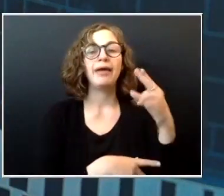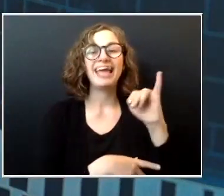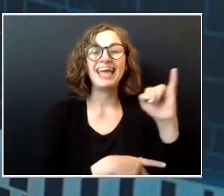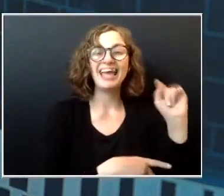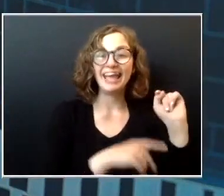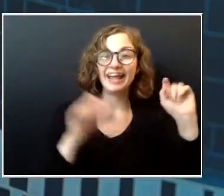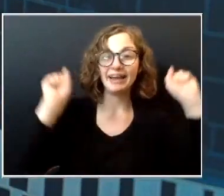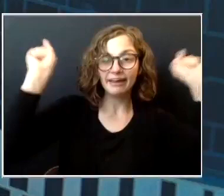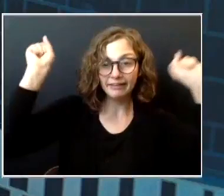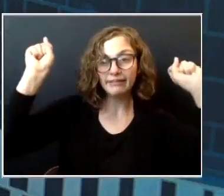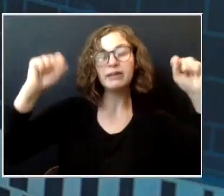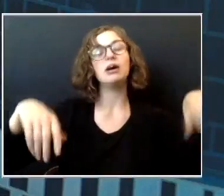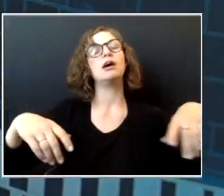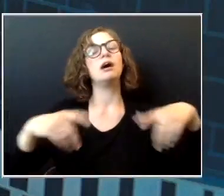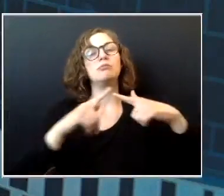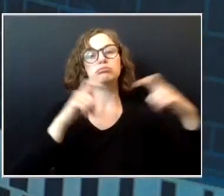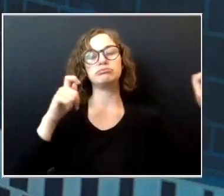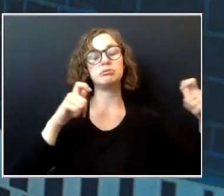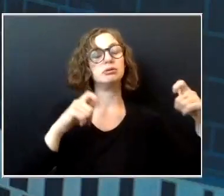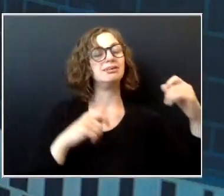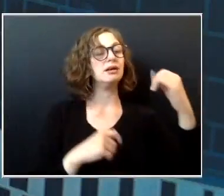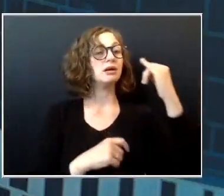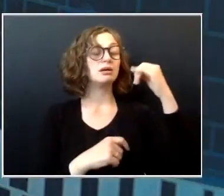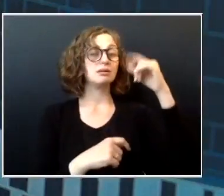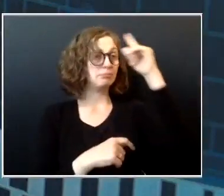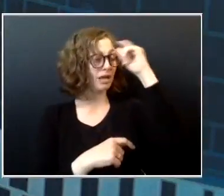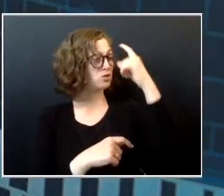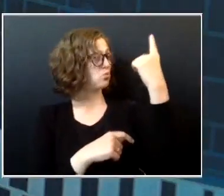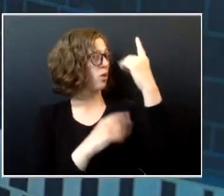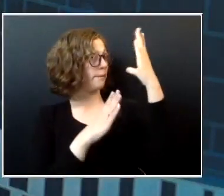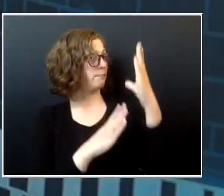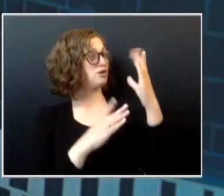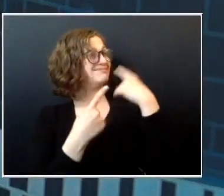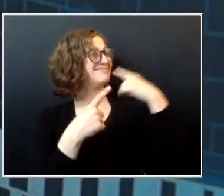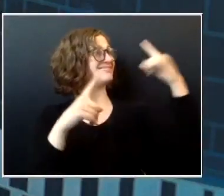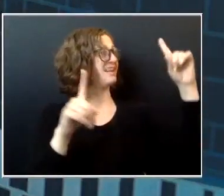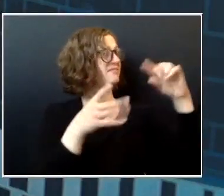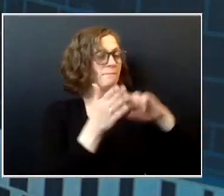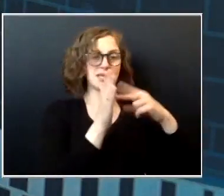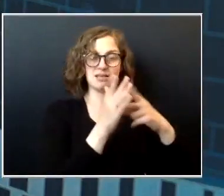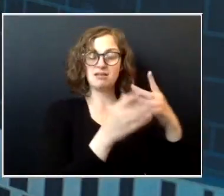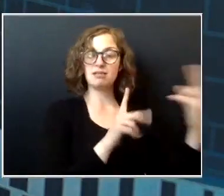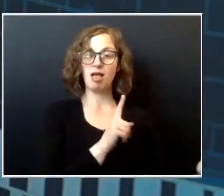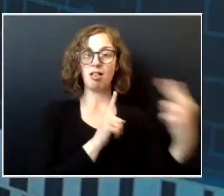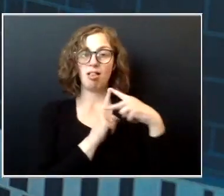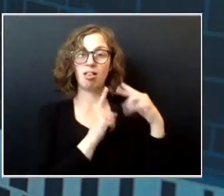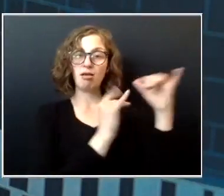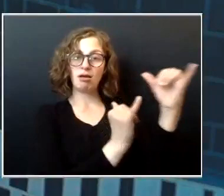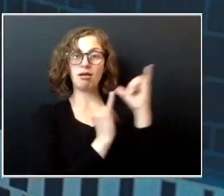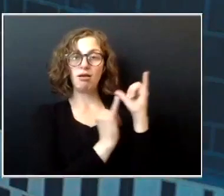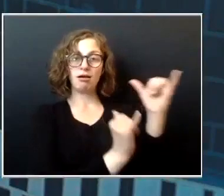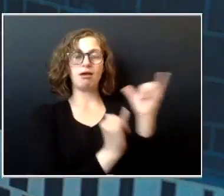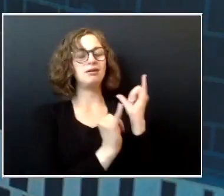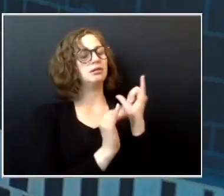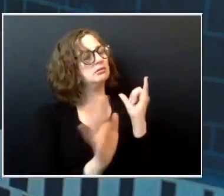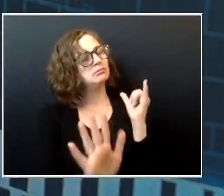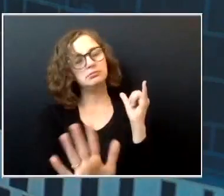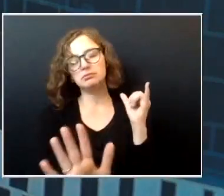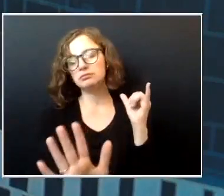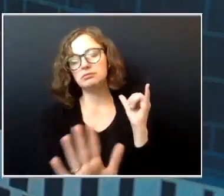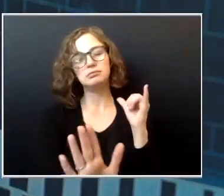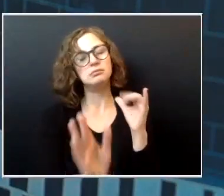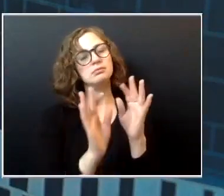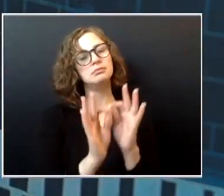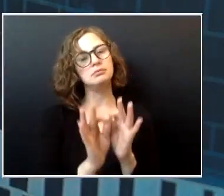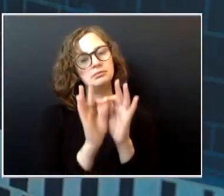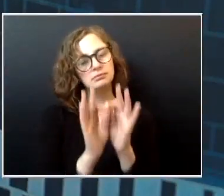just because someone else was successful means that it will be successful for that individual. And I think it's really important to